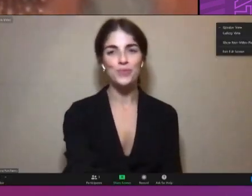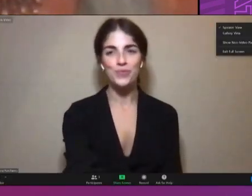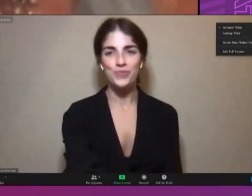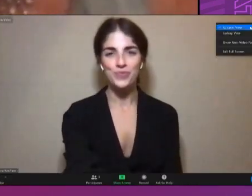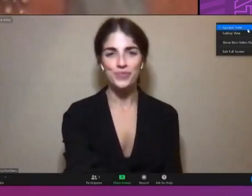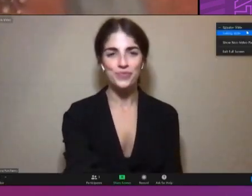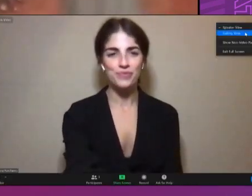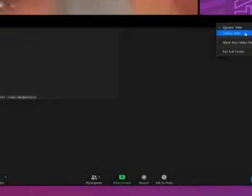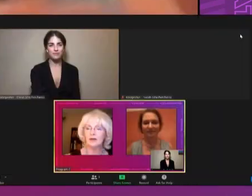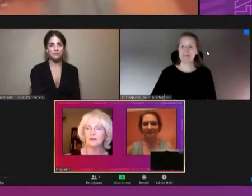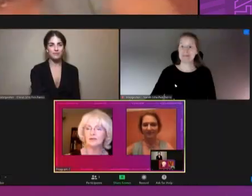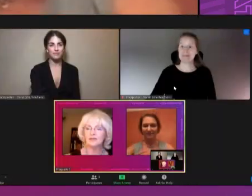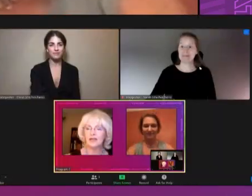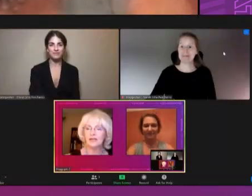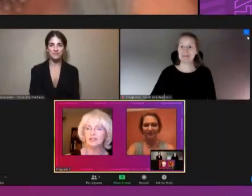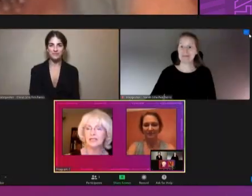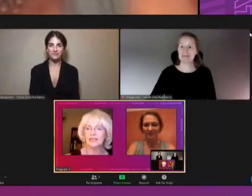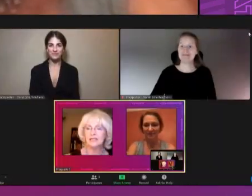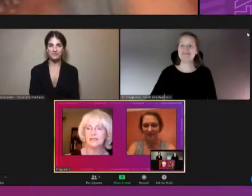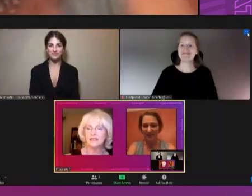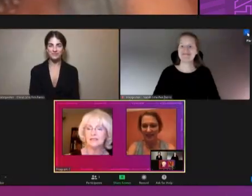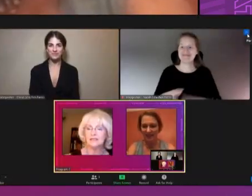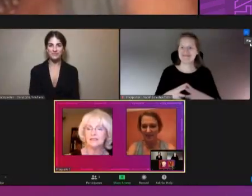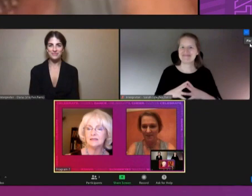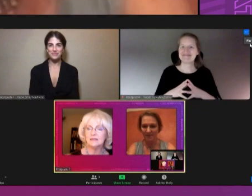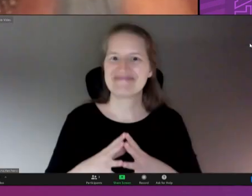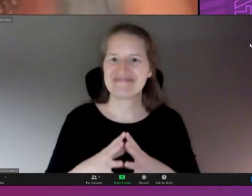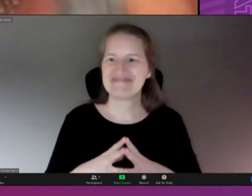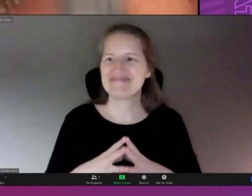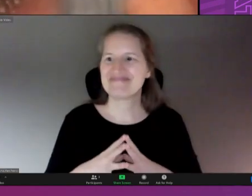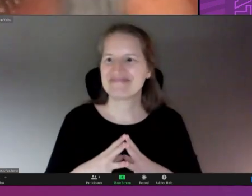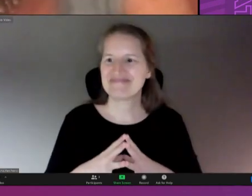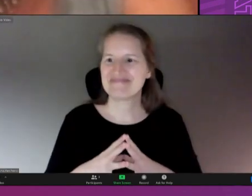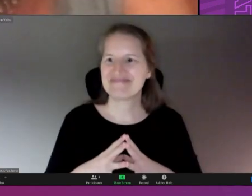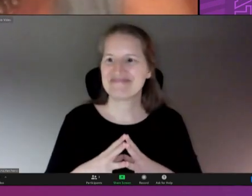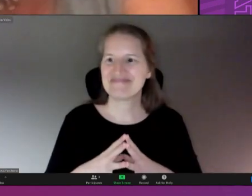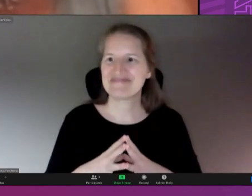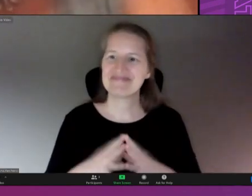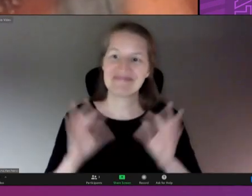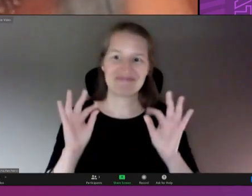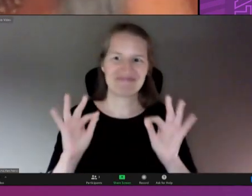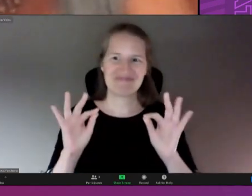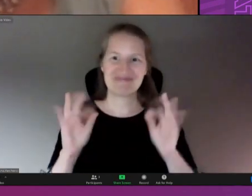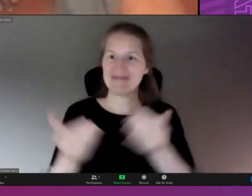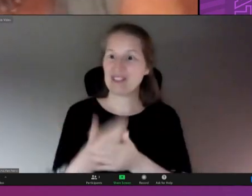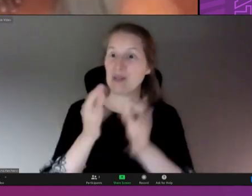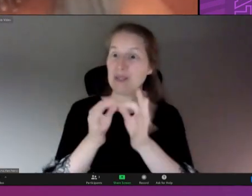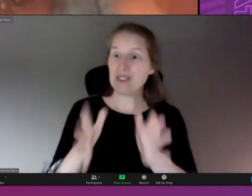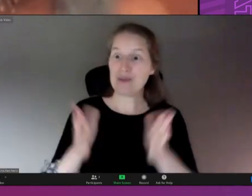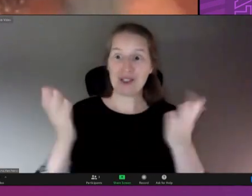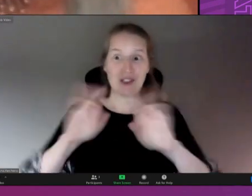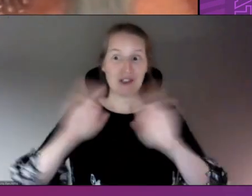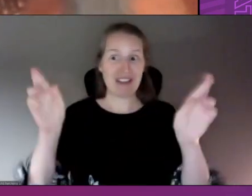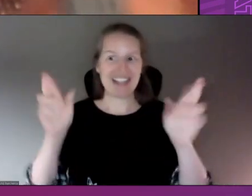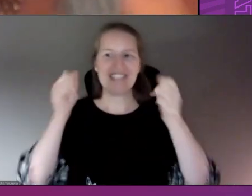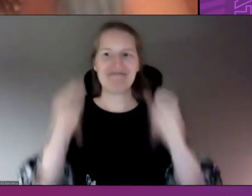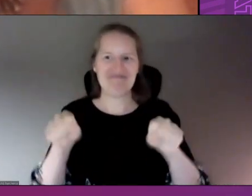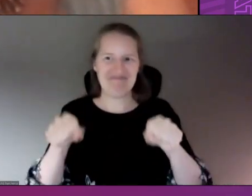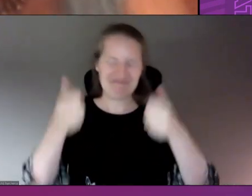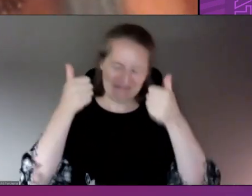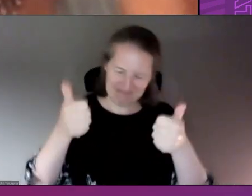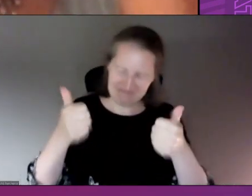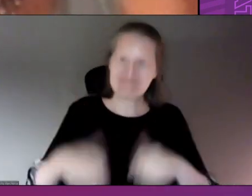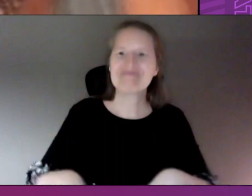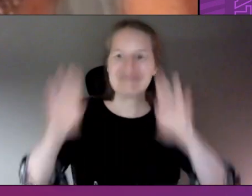I believe we are changing. Our new interpreter's coming. Interpreters? Yes, we are. We have a new interpreter with us.